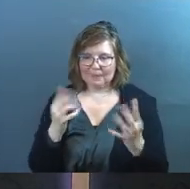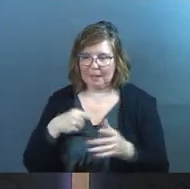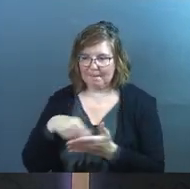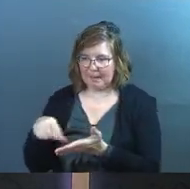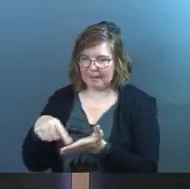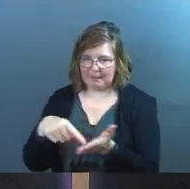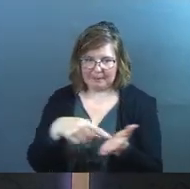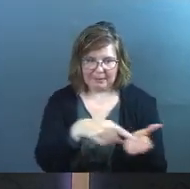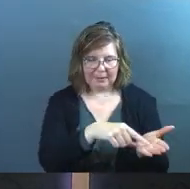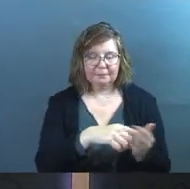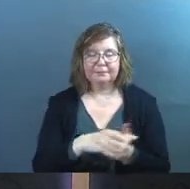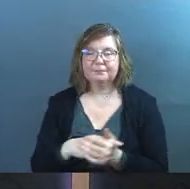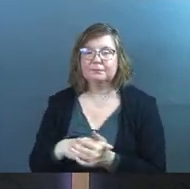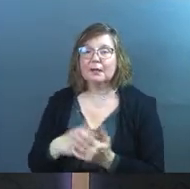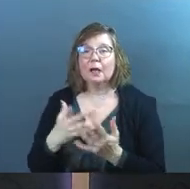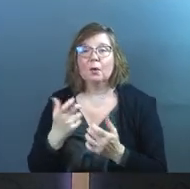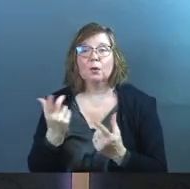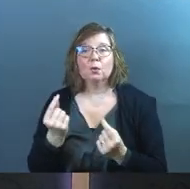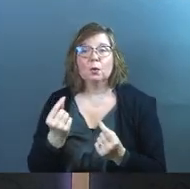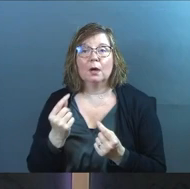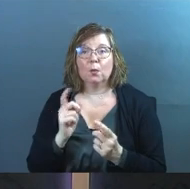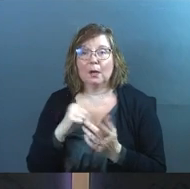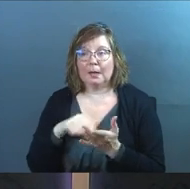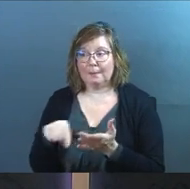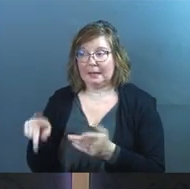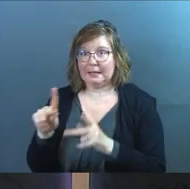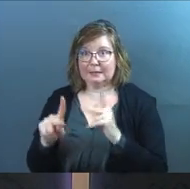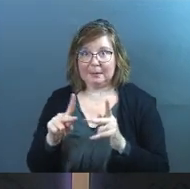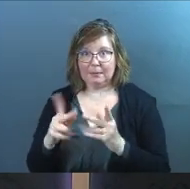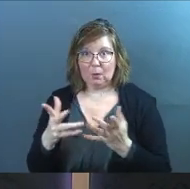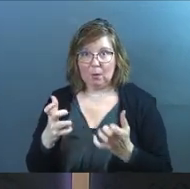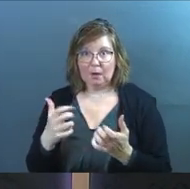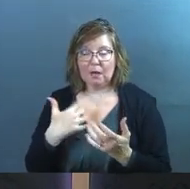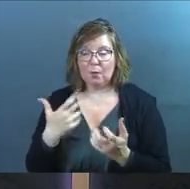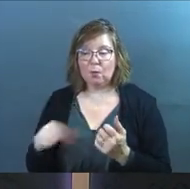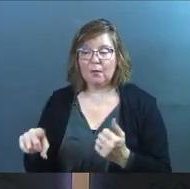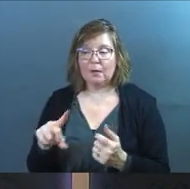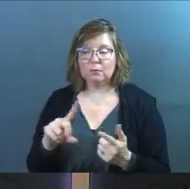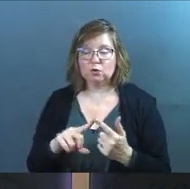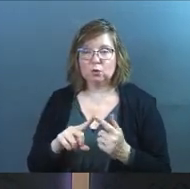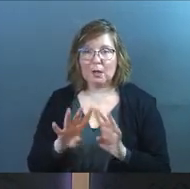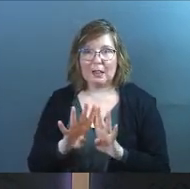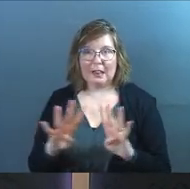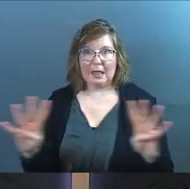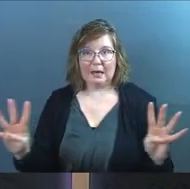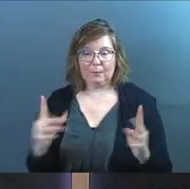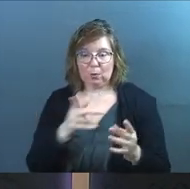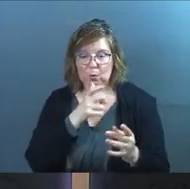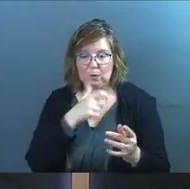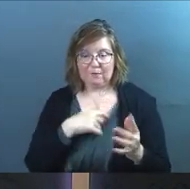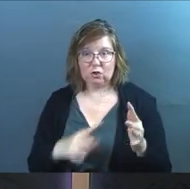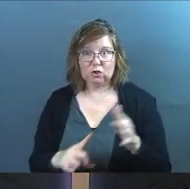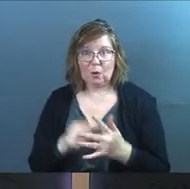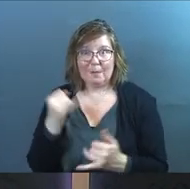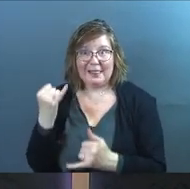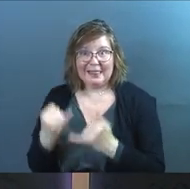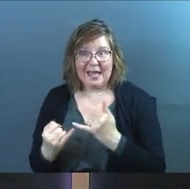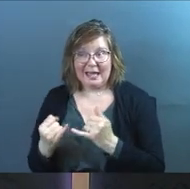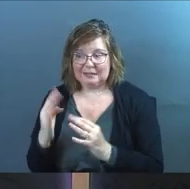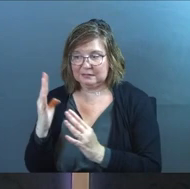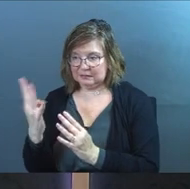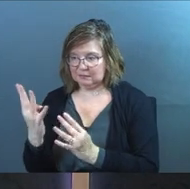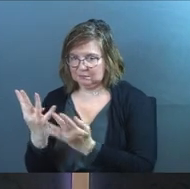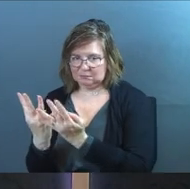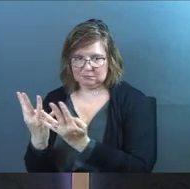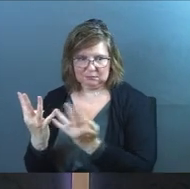you. And so the landowner's like, hey, here's what I want you guys. I want to pay these people. I want them to line up with whoever showed up last